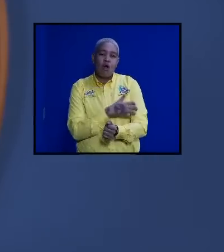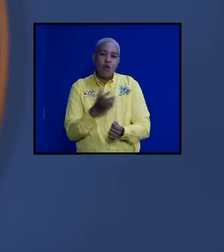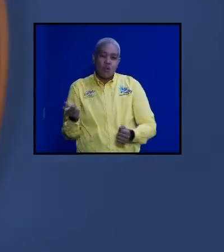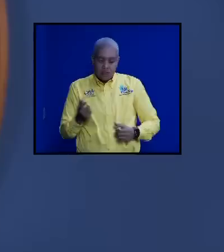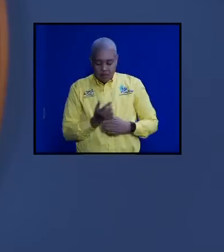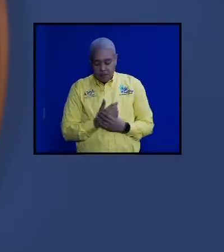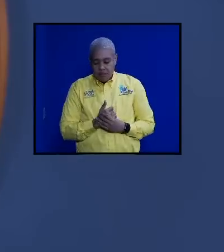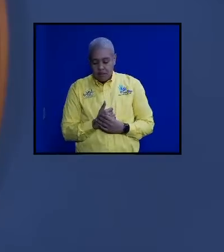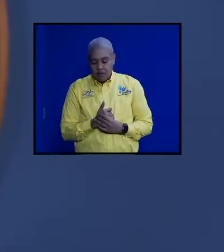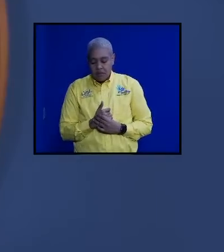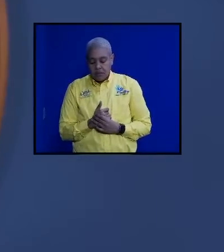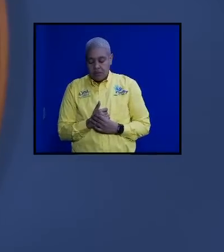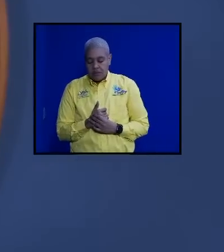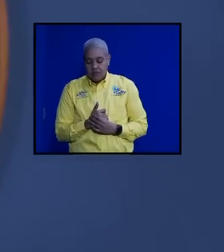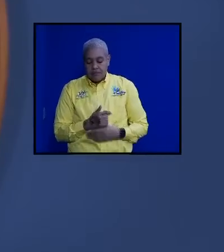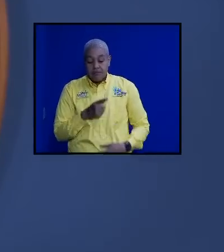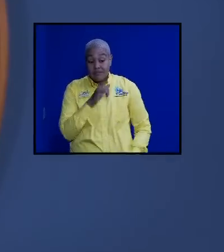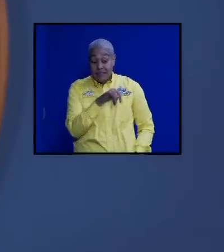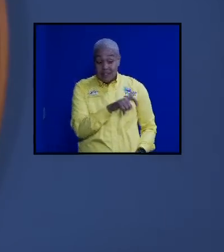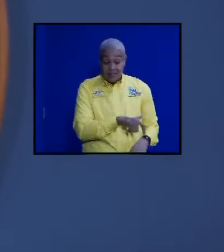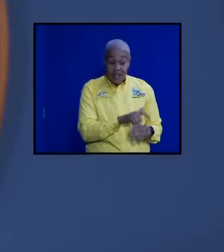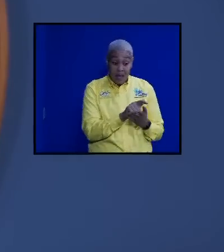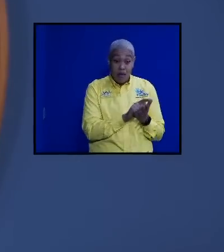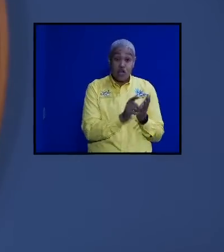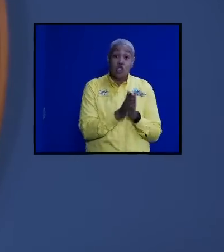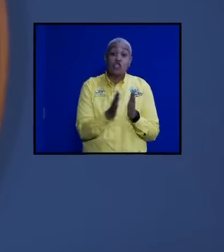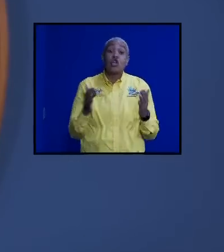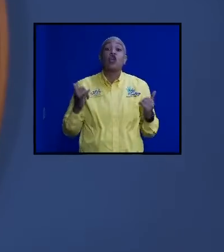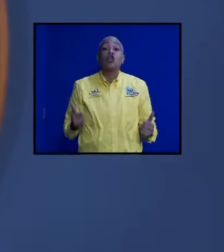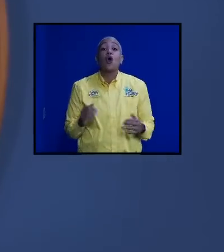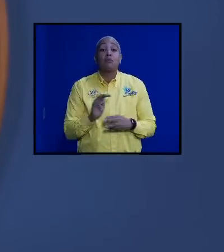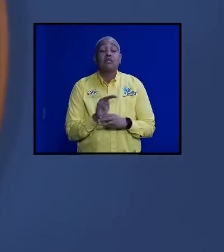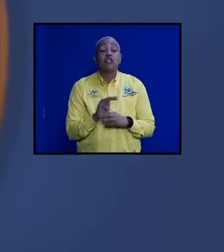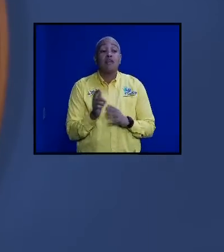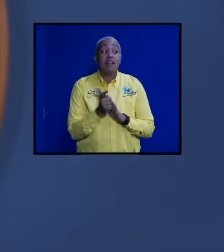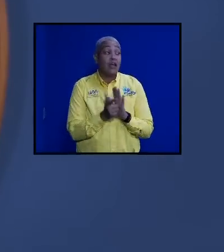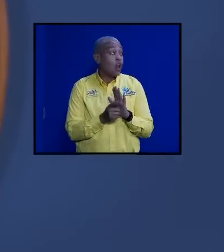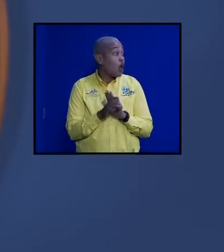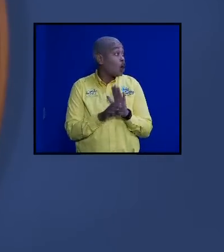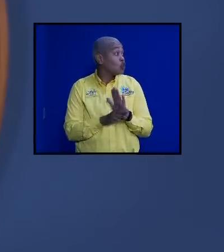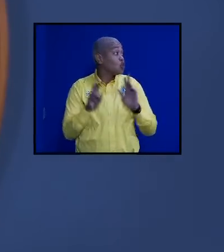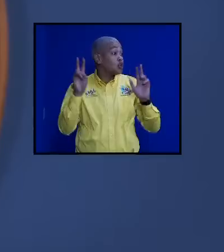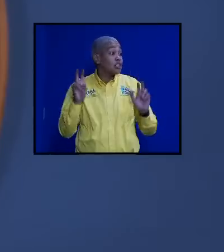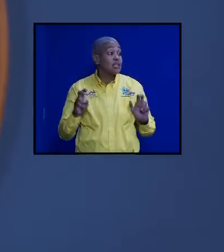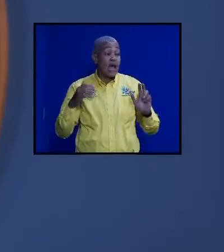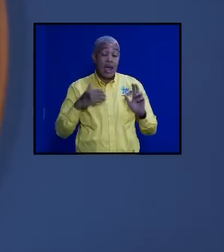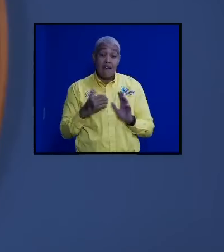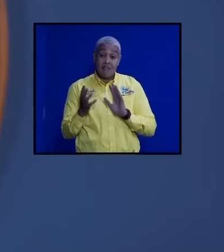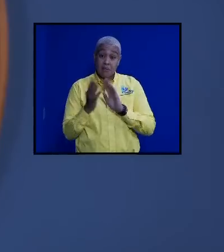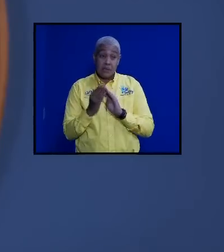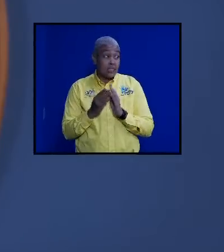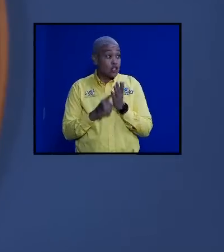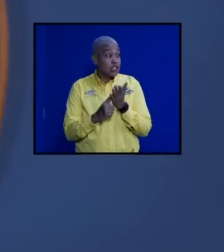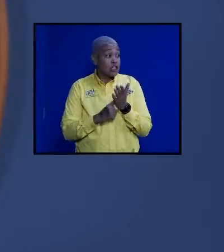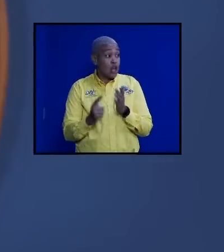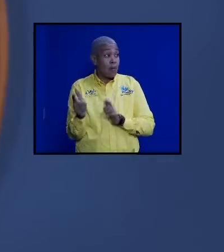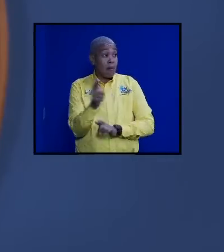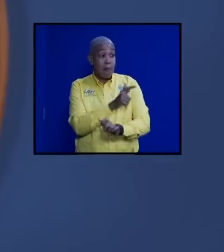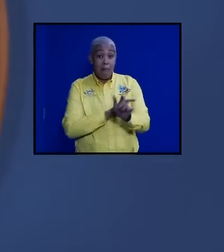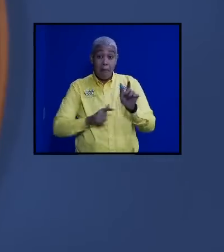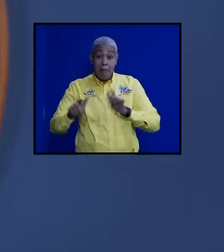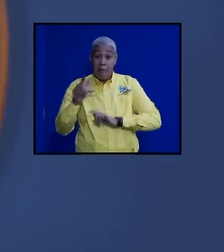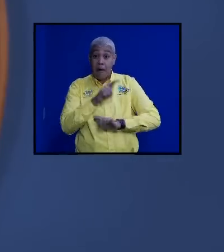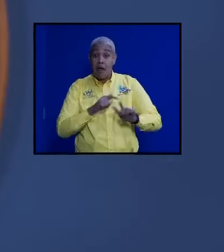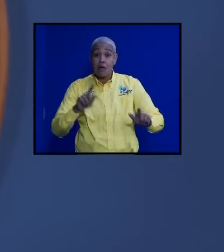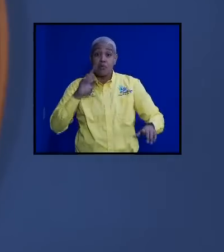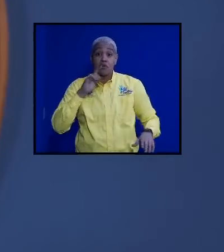The then Attorney General, now Minister of Legal and Constitutional Affairs, had meetings to discuss it, and it was